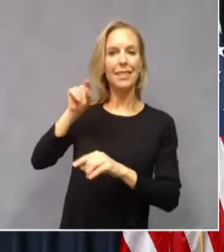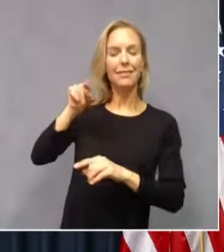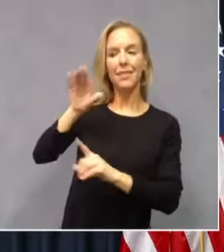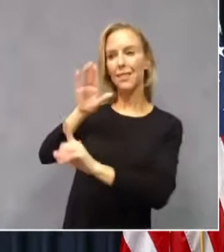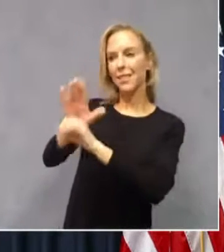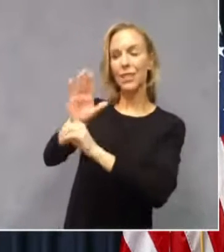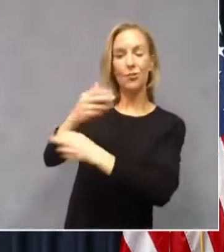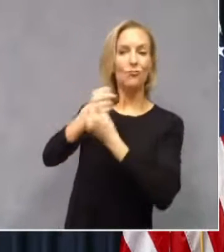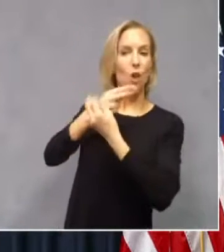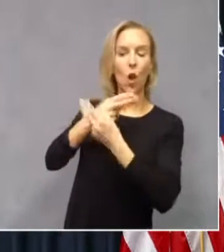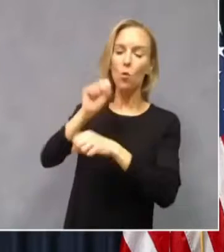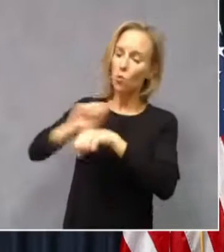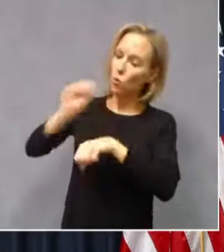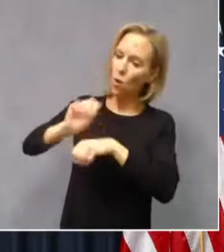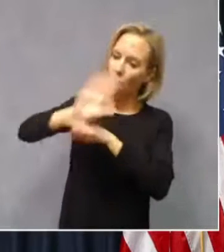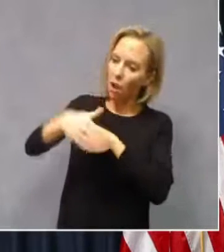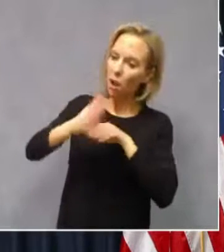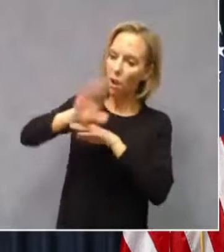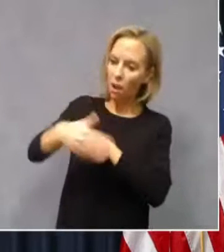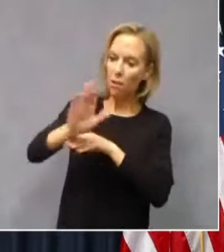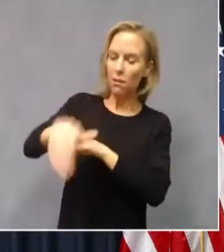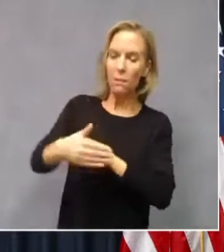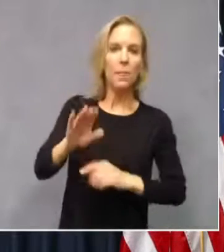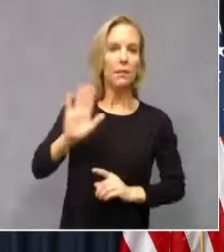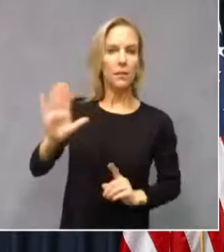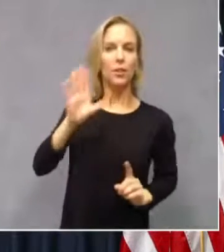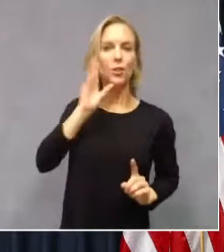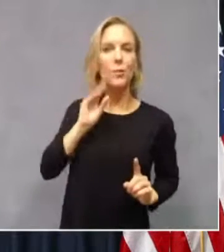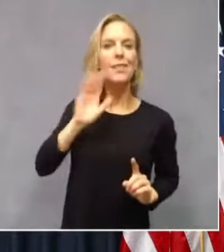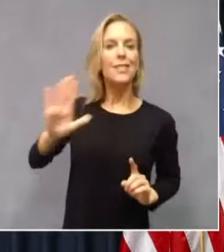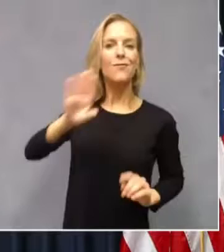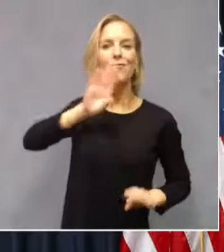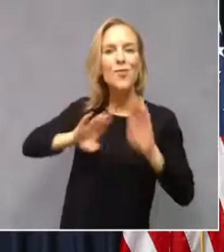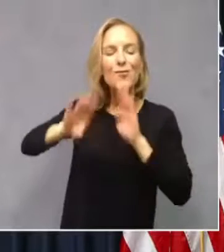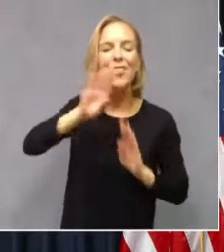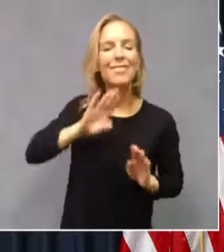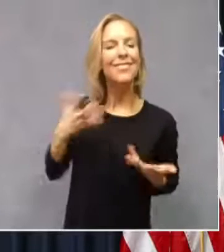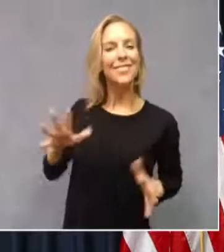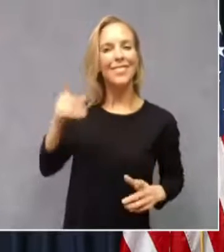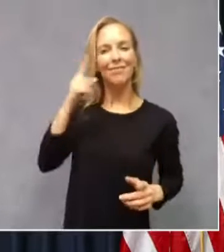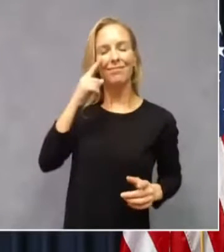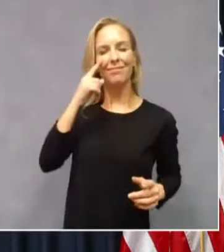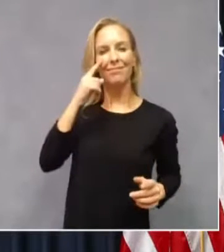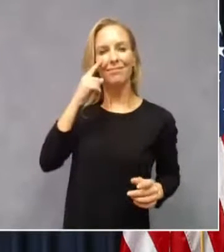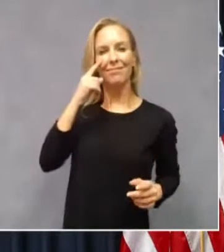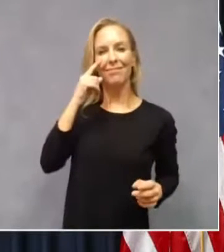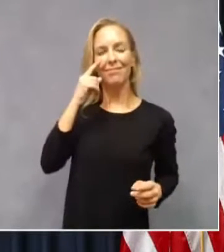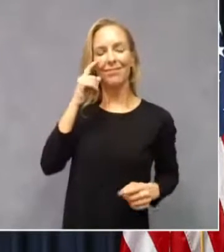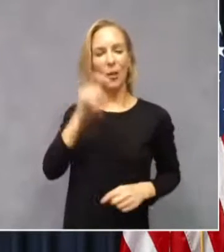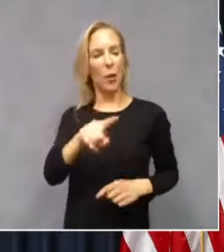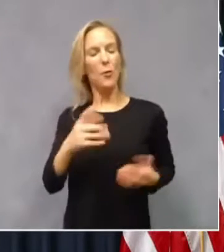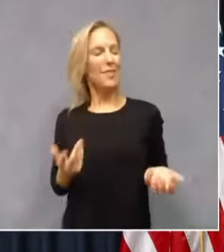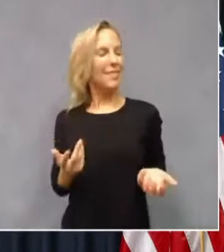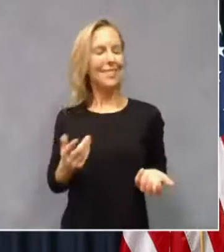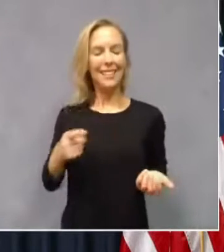and sees or experiences a lot of the frustrations that I and local health departments, hospitals, and others